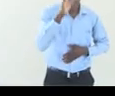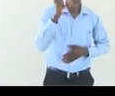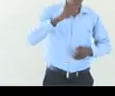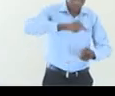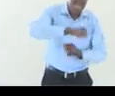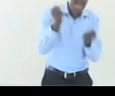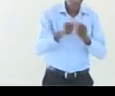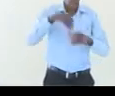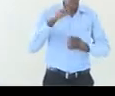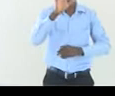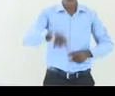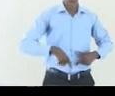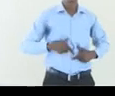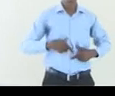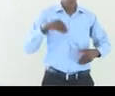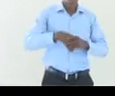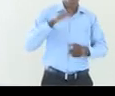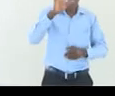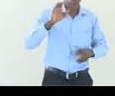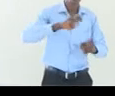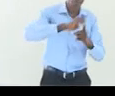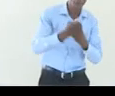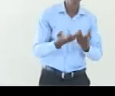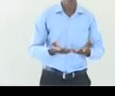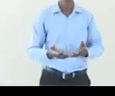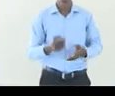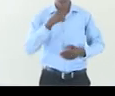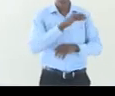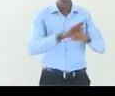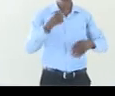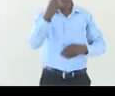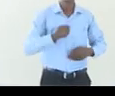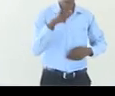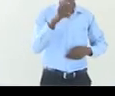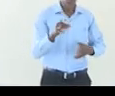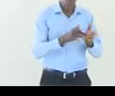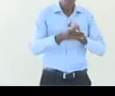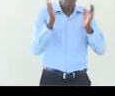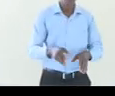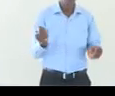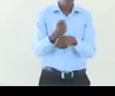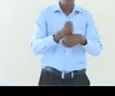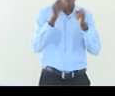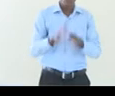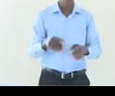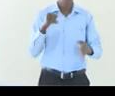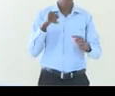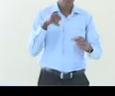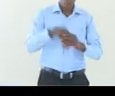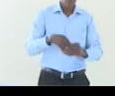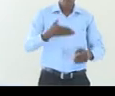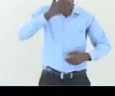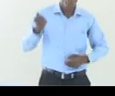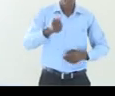Prophets and true bearers of the gospel are troublemakers in the best sense. There is no